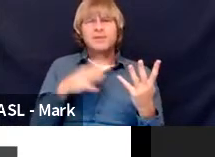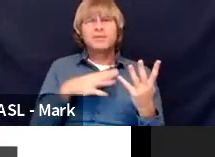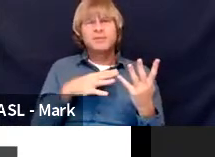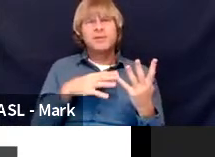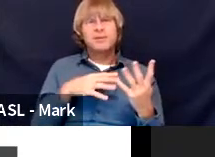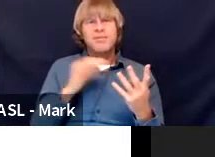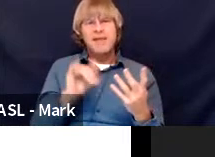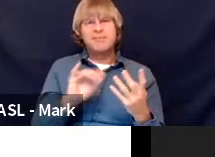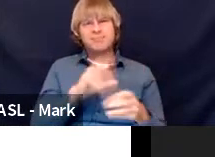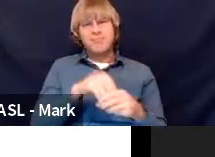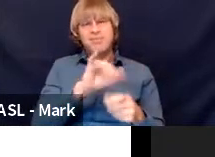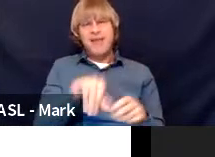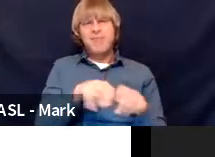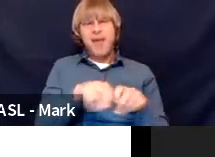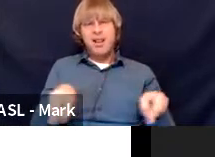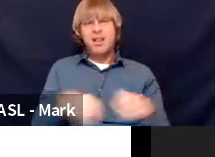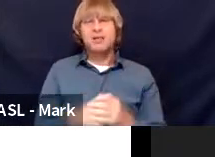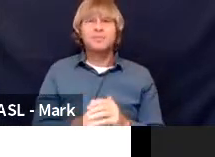that panel.